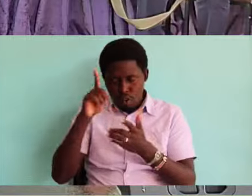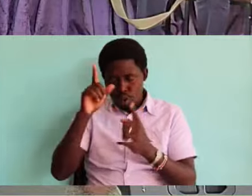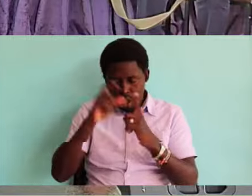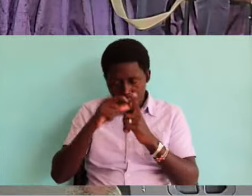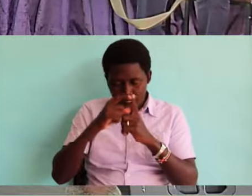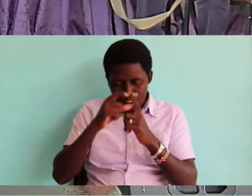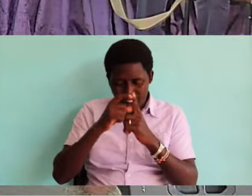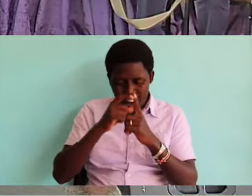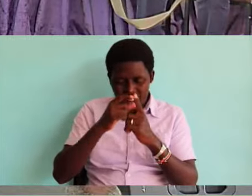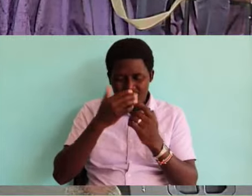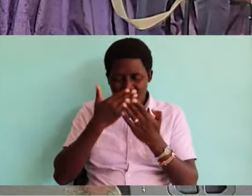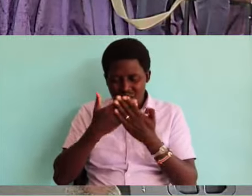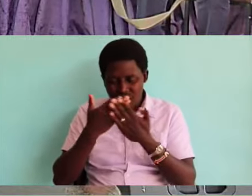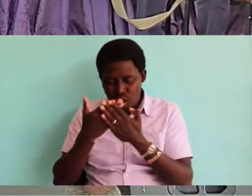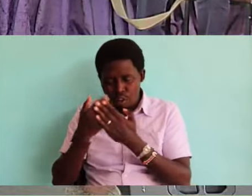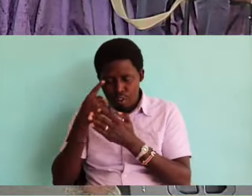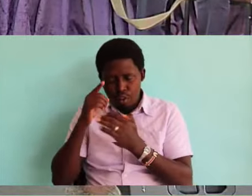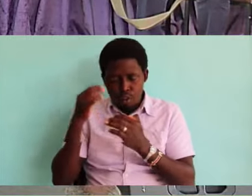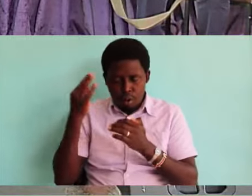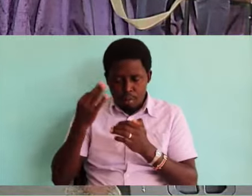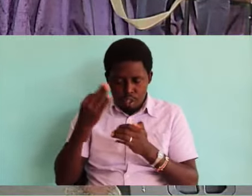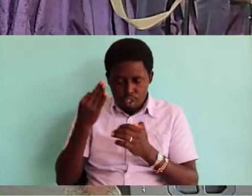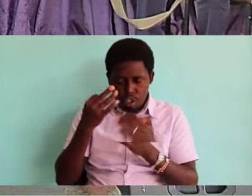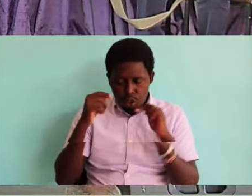Thank you for your word, O Lord.